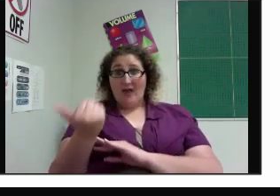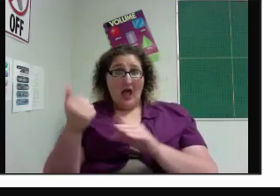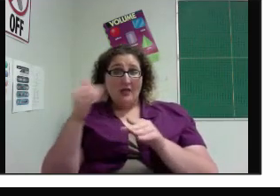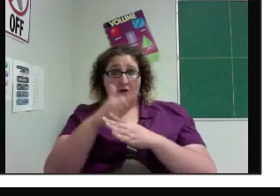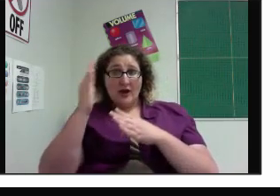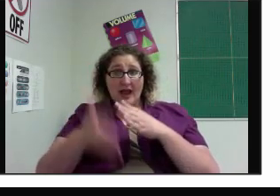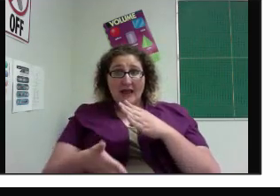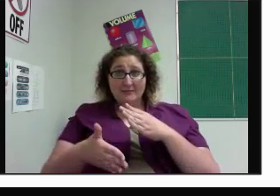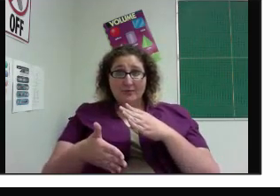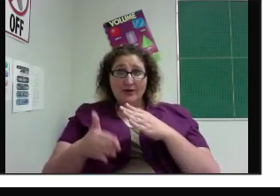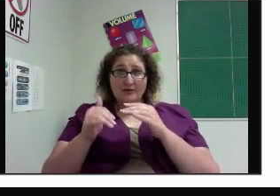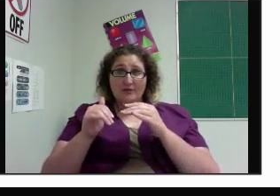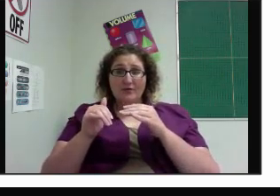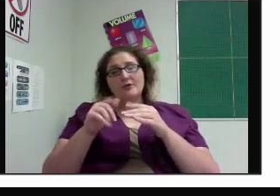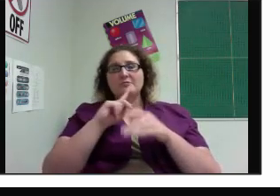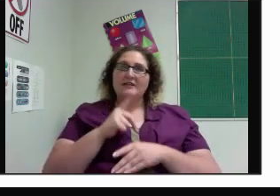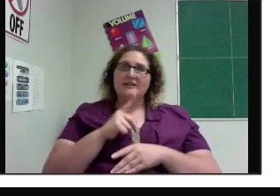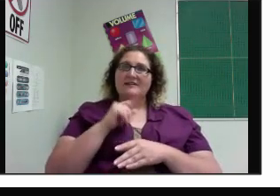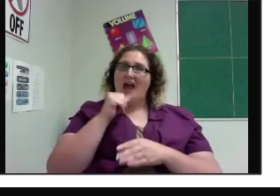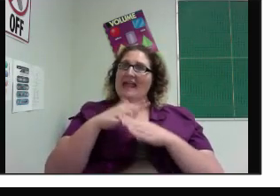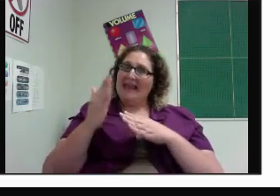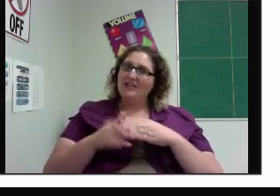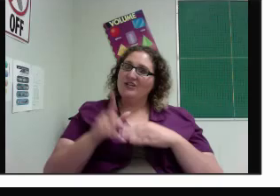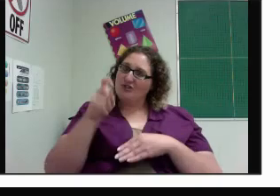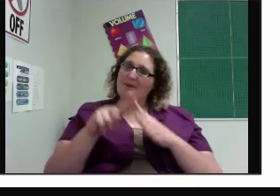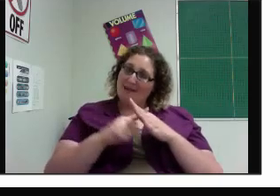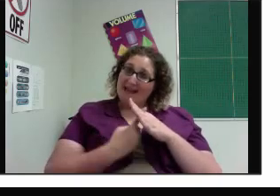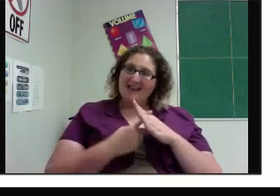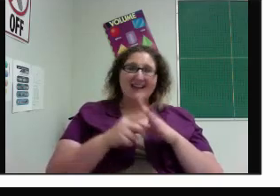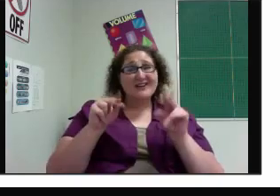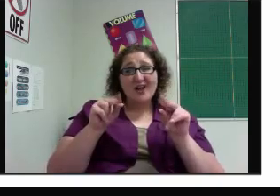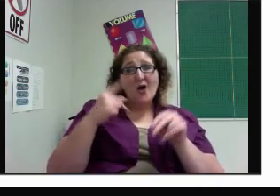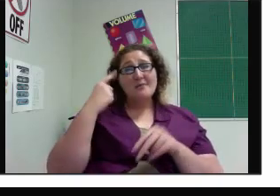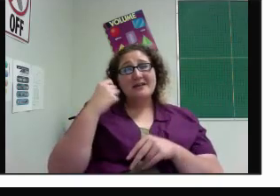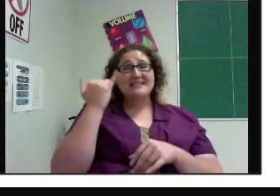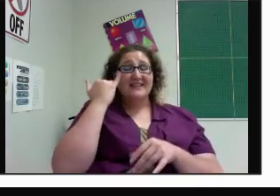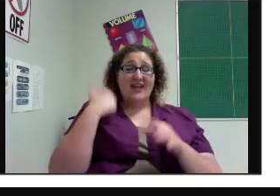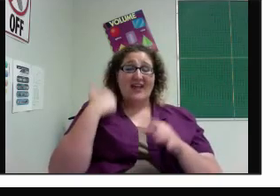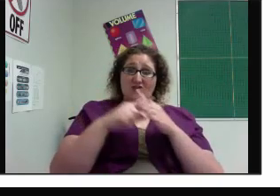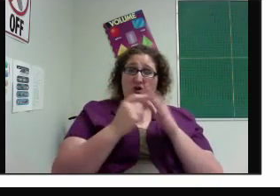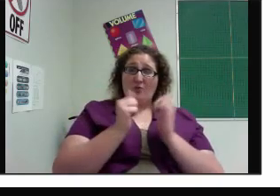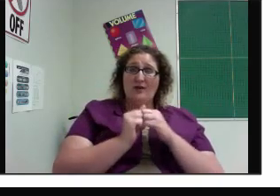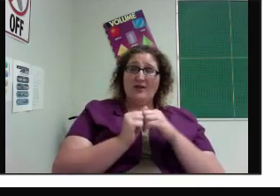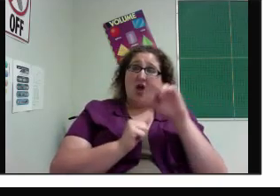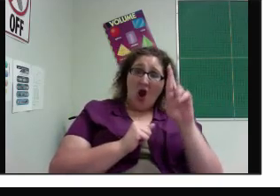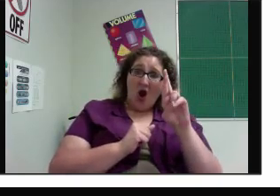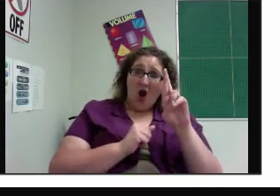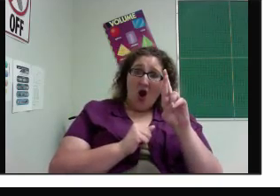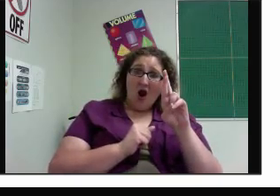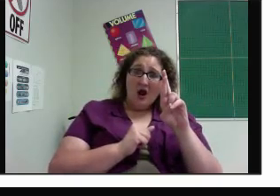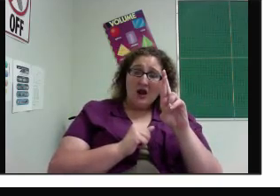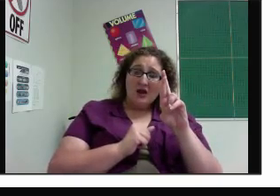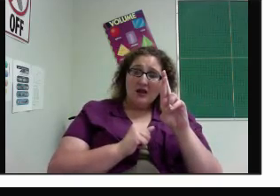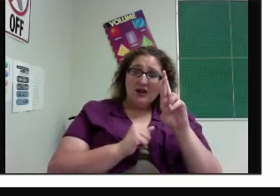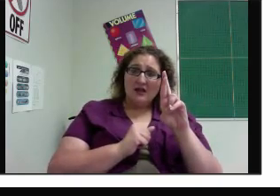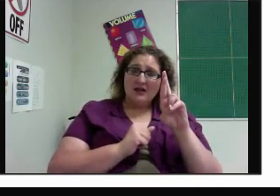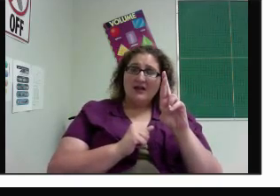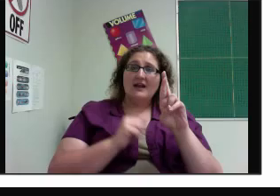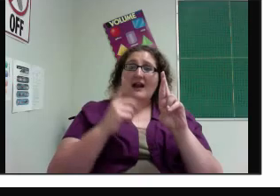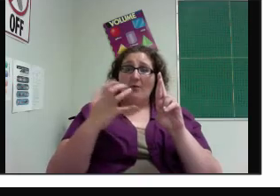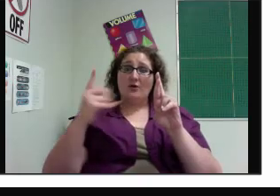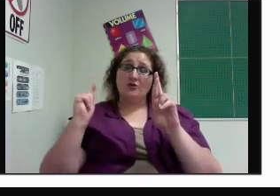Now, looking at this picture, is there any other endpoint that we could start with? Or beginning point, I should say. No, because